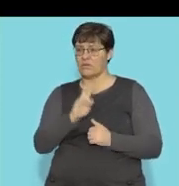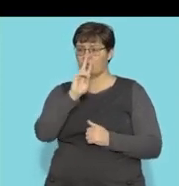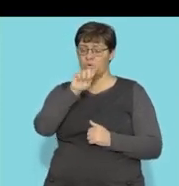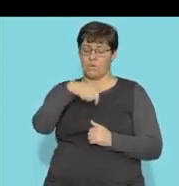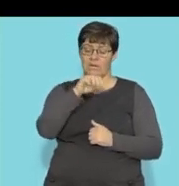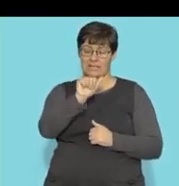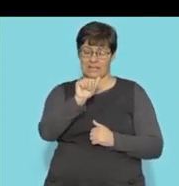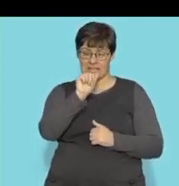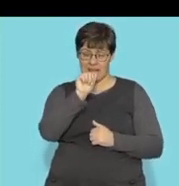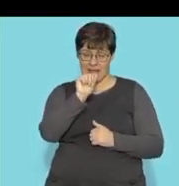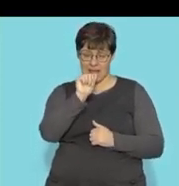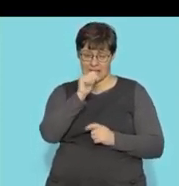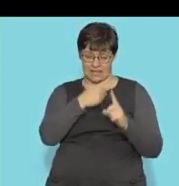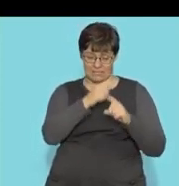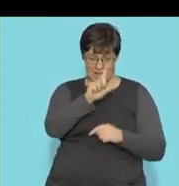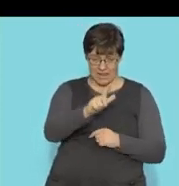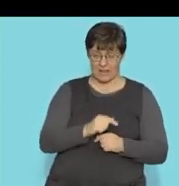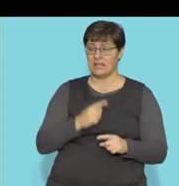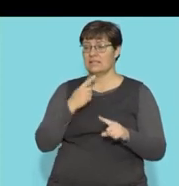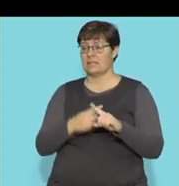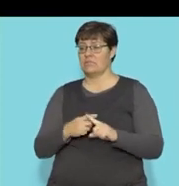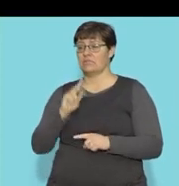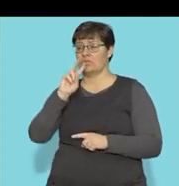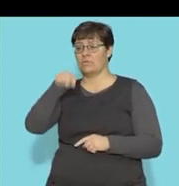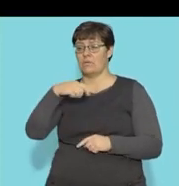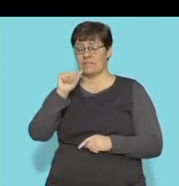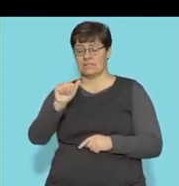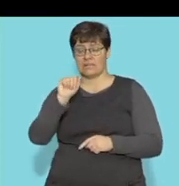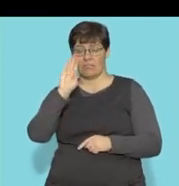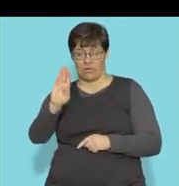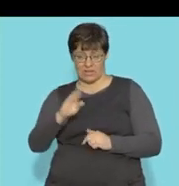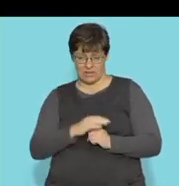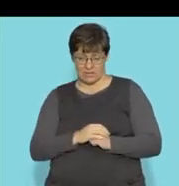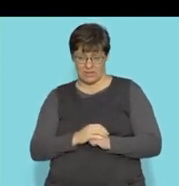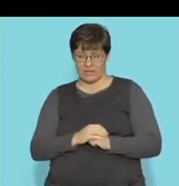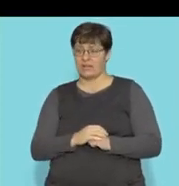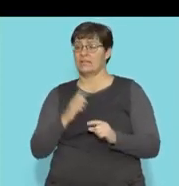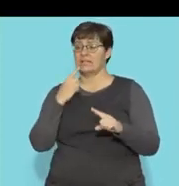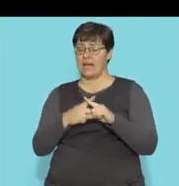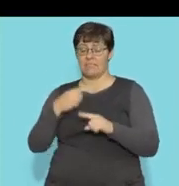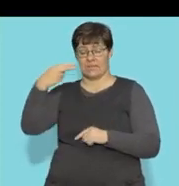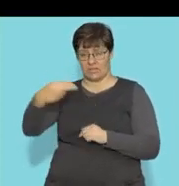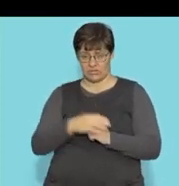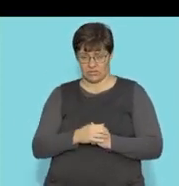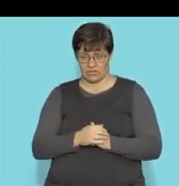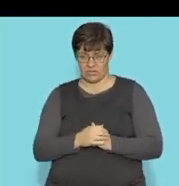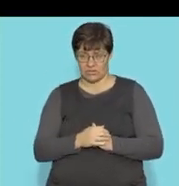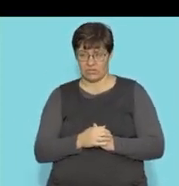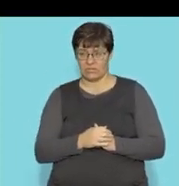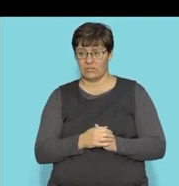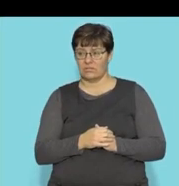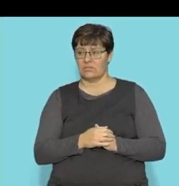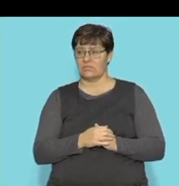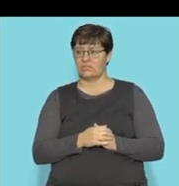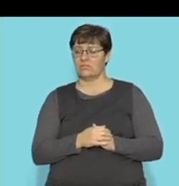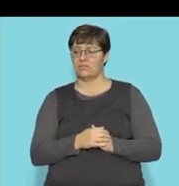times 2,6 times my breadth times my height. So I've